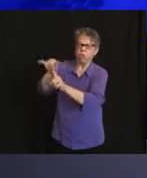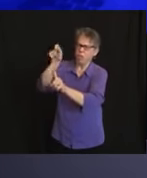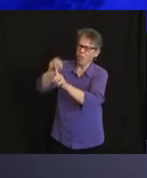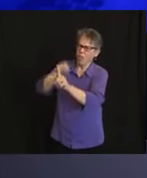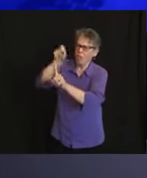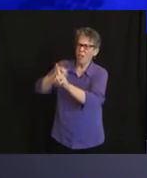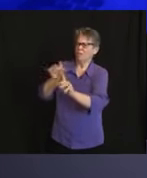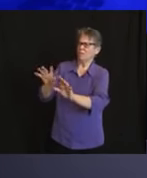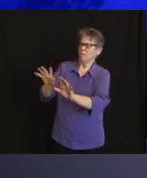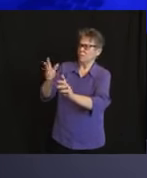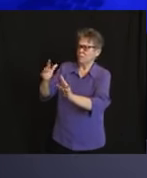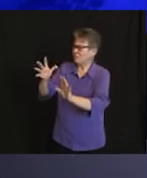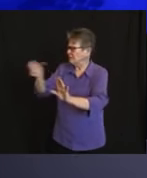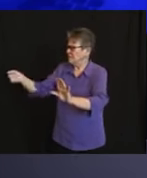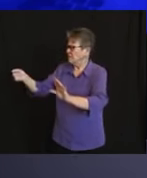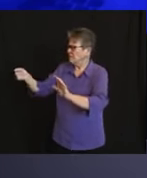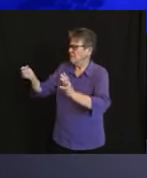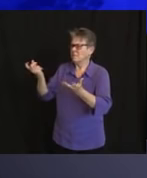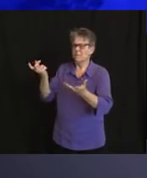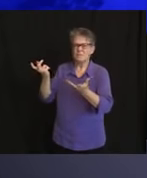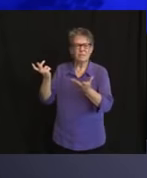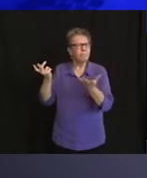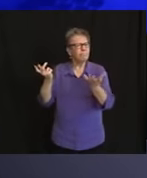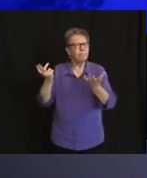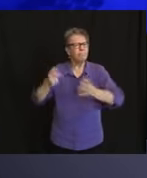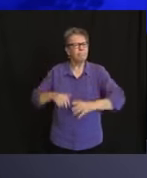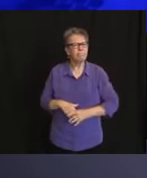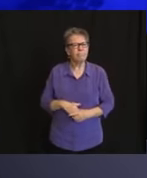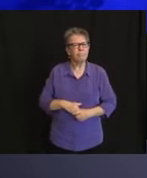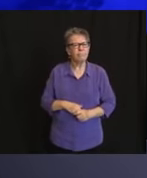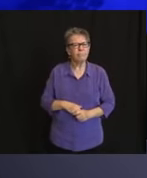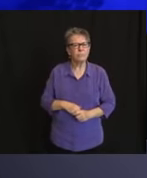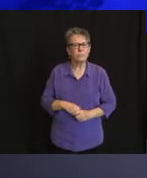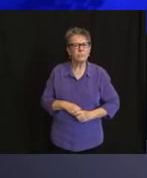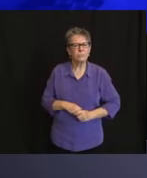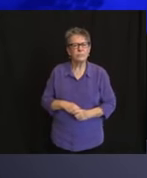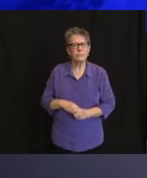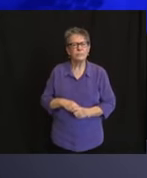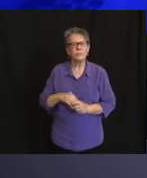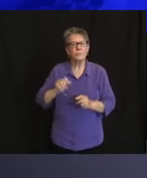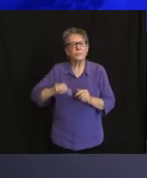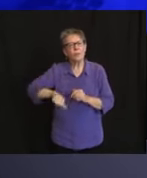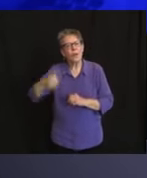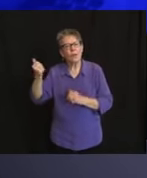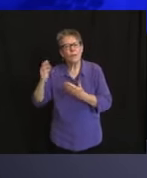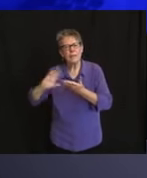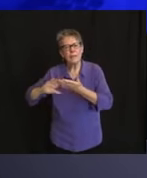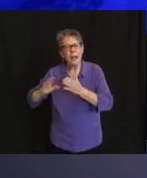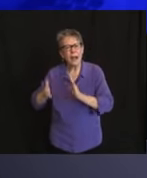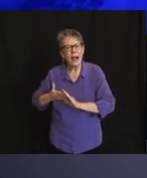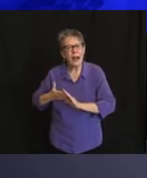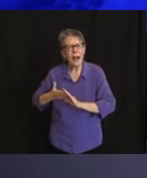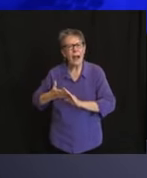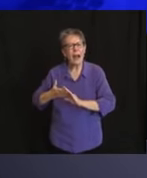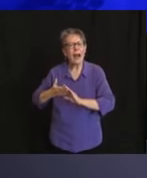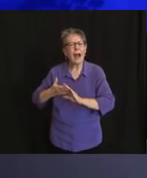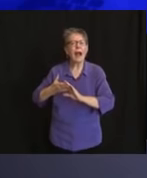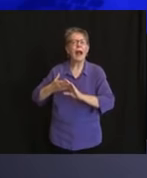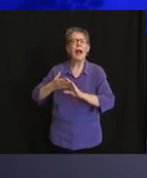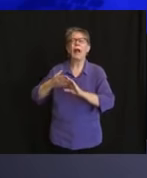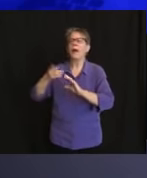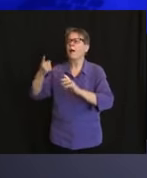attempted aggravated sexual assault for attempting to meet an 11-year-old in a park in Morris Plains. And